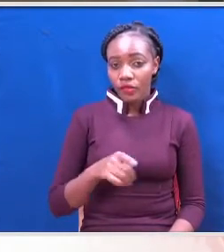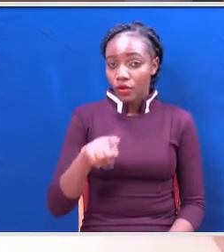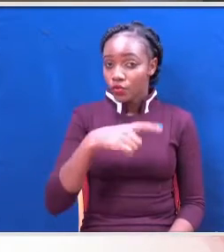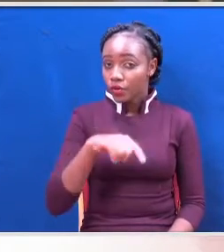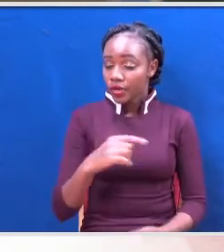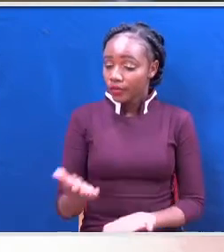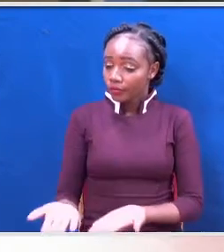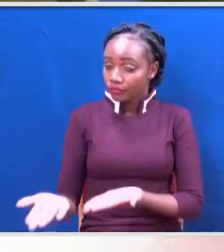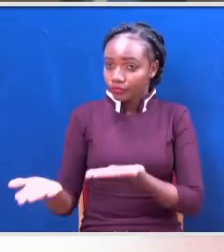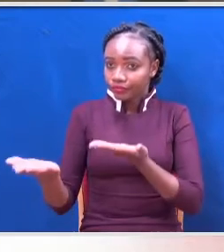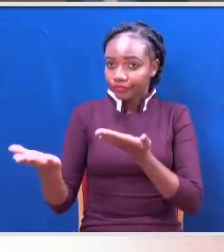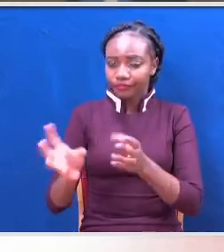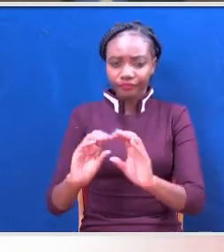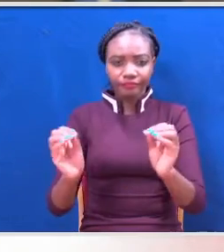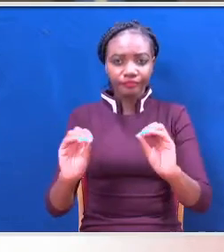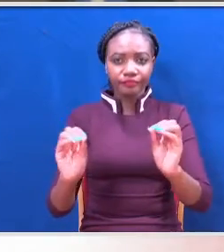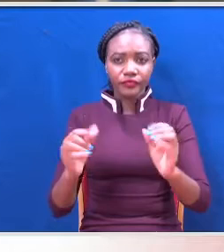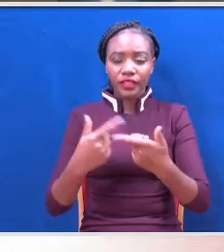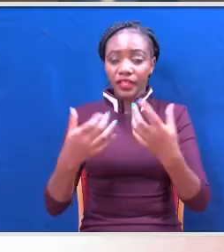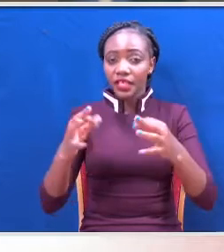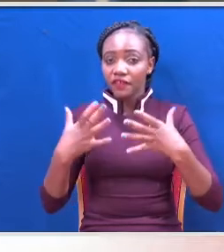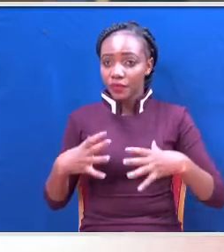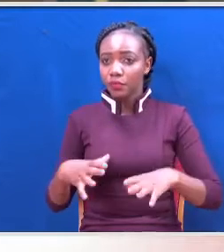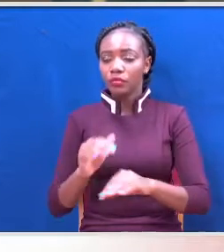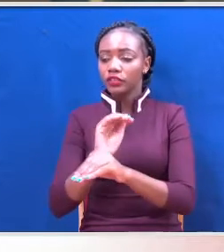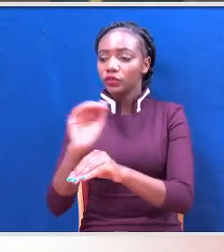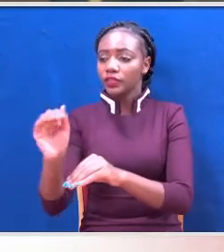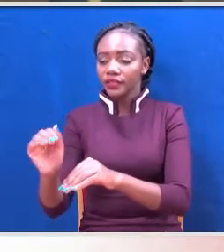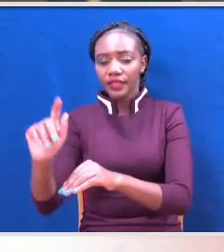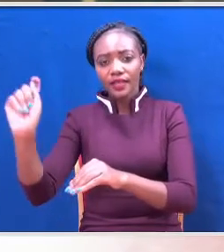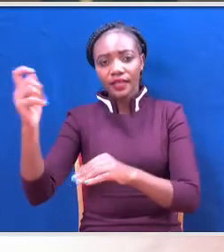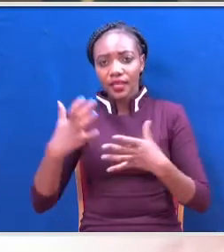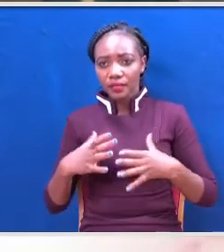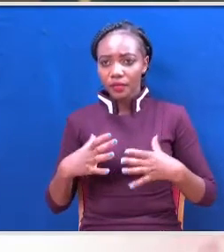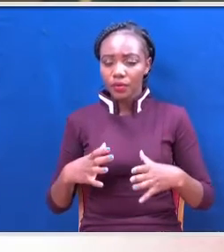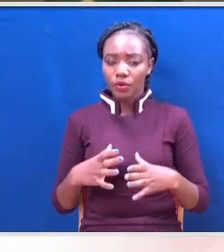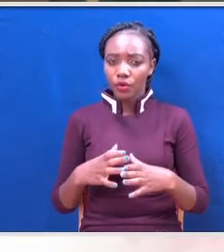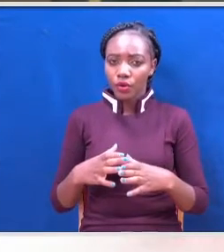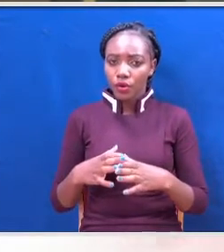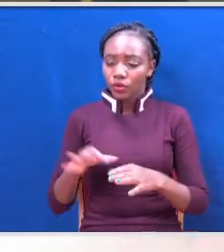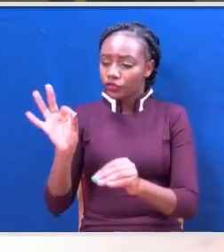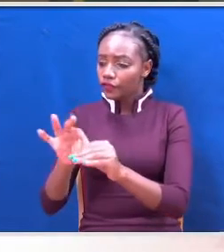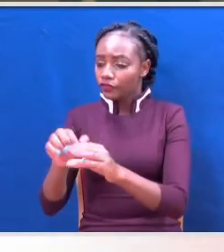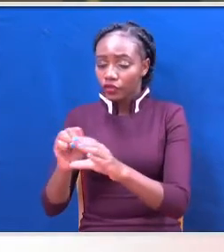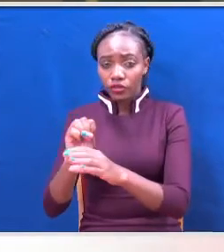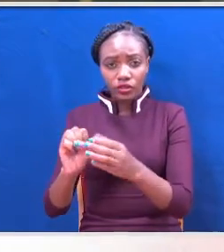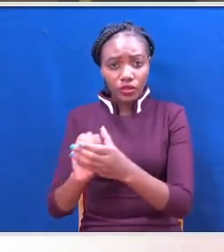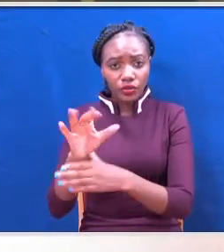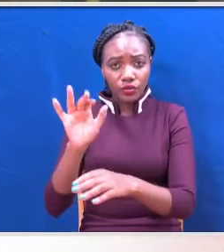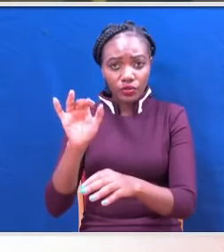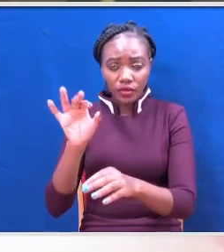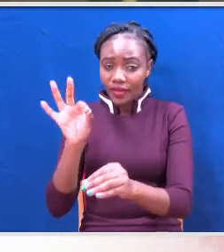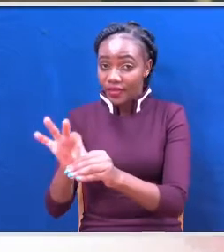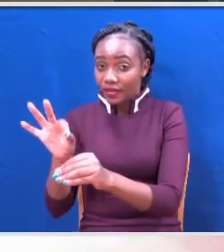promoters, if the promoters do not convince the majority of Kenyans at the referendum, then the bill will be